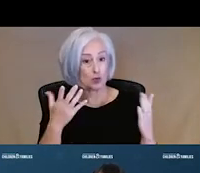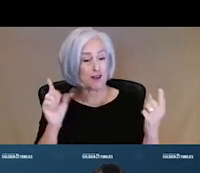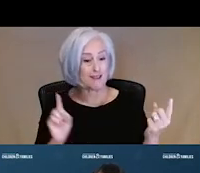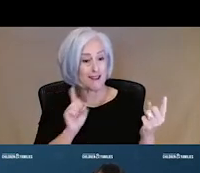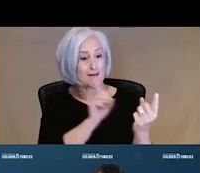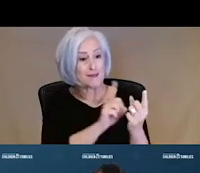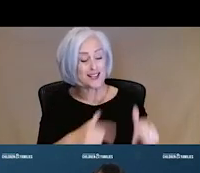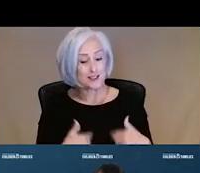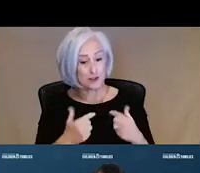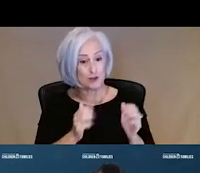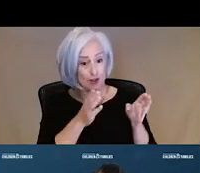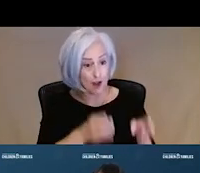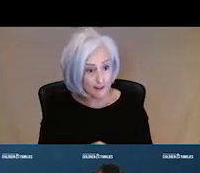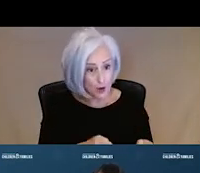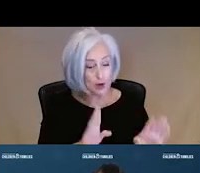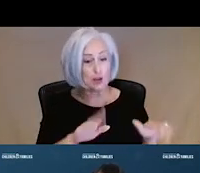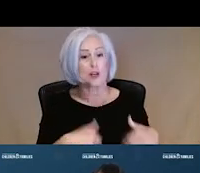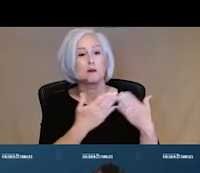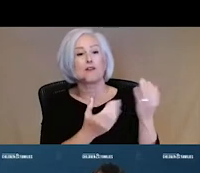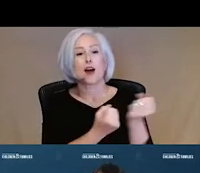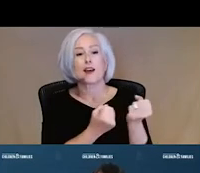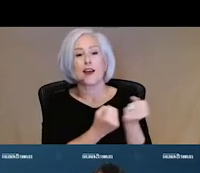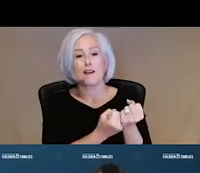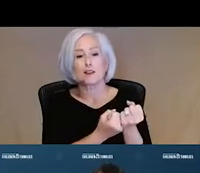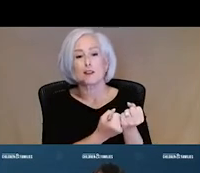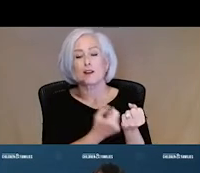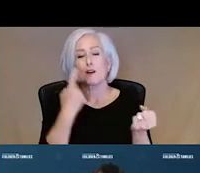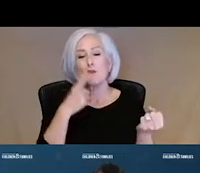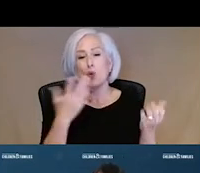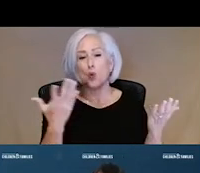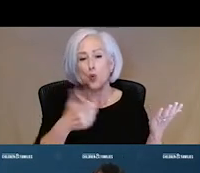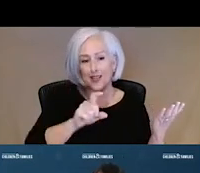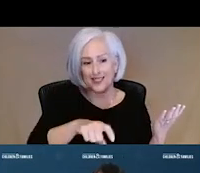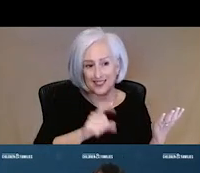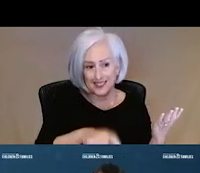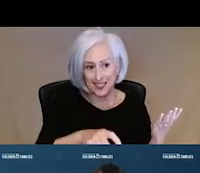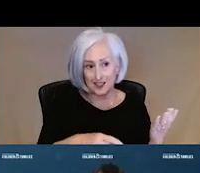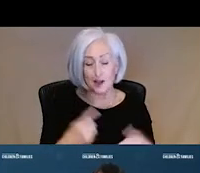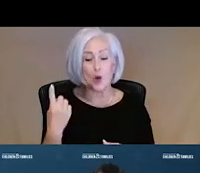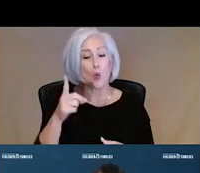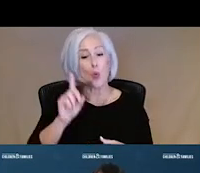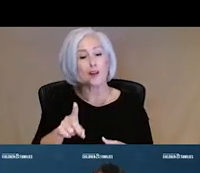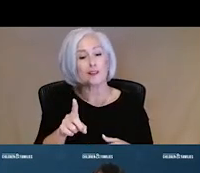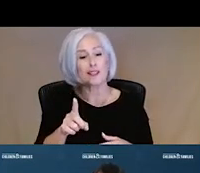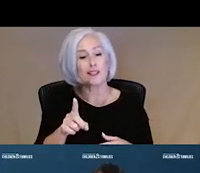needed. One of the domestic violence survivors you are working with needs transportation to a court appointment.